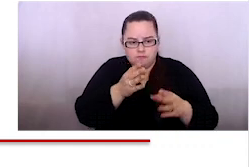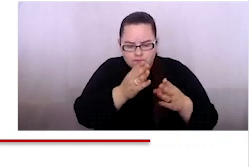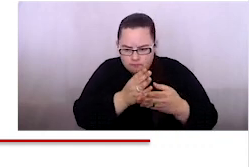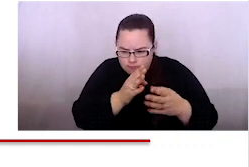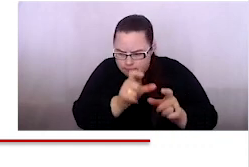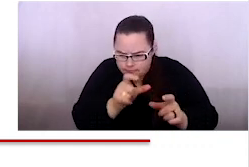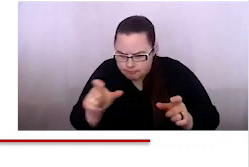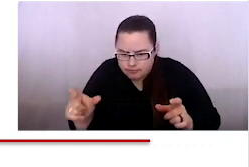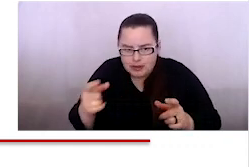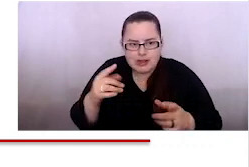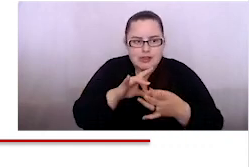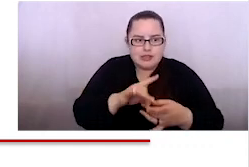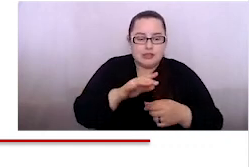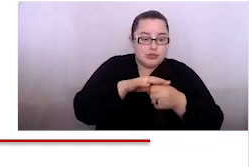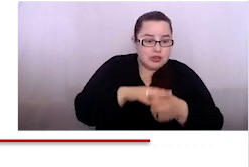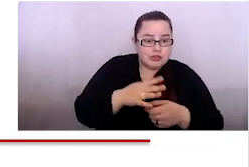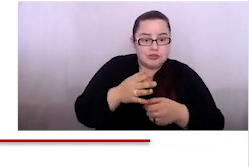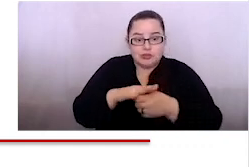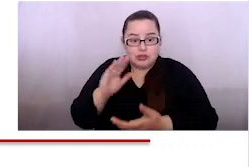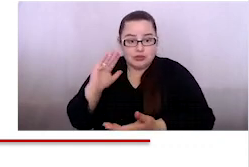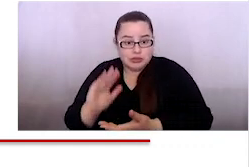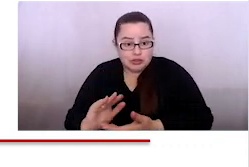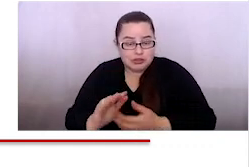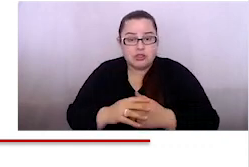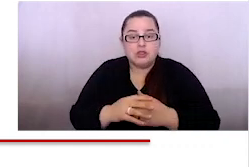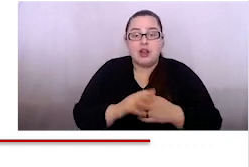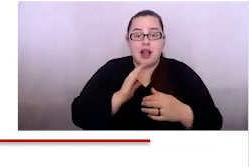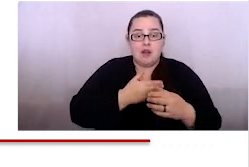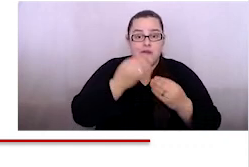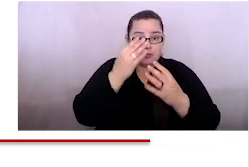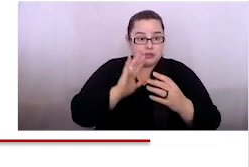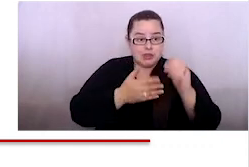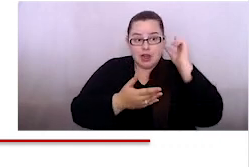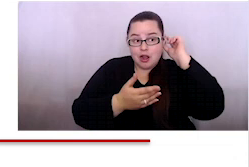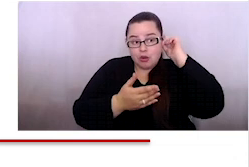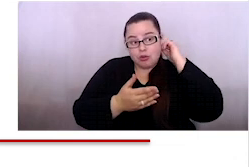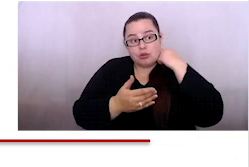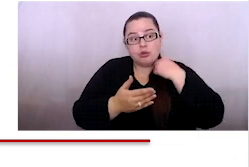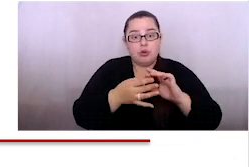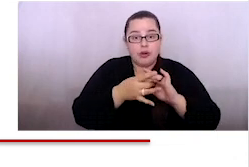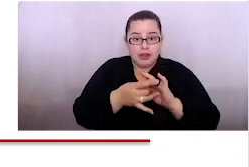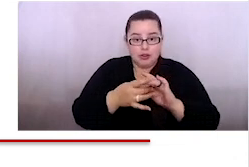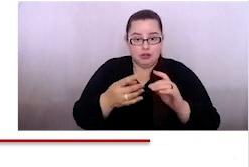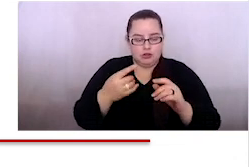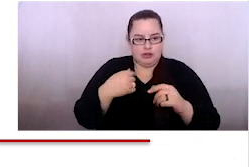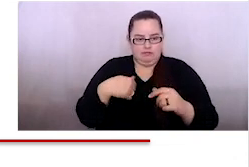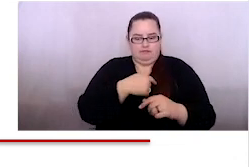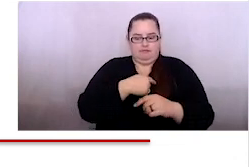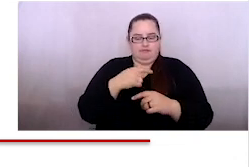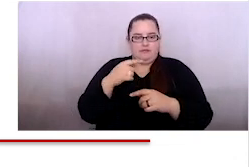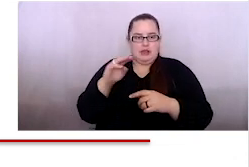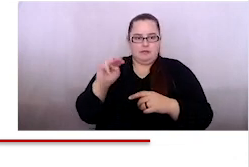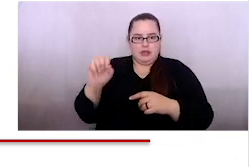questions, comments, or concerns, our information, our coordinators, and us as MSW interns, we're available through phone